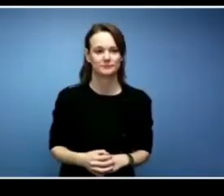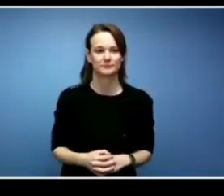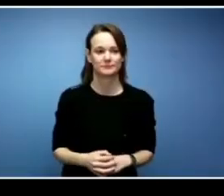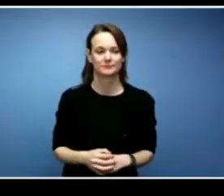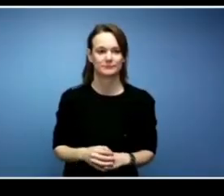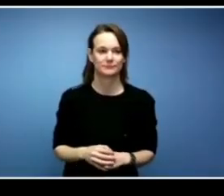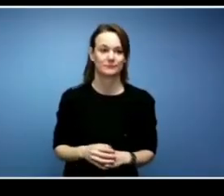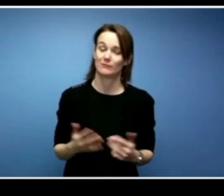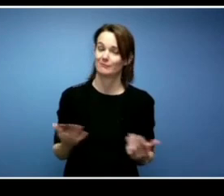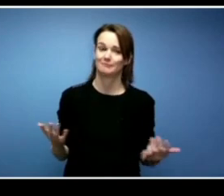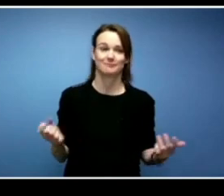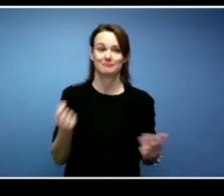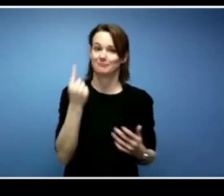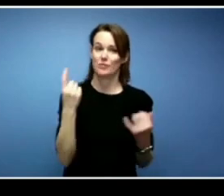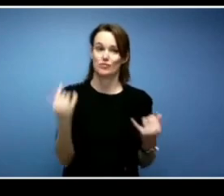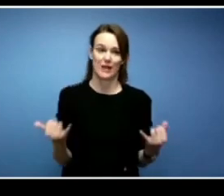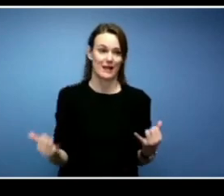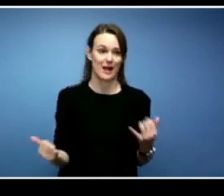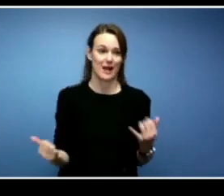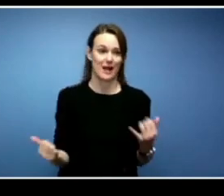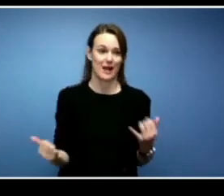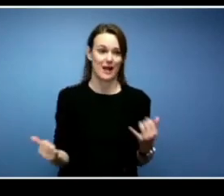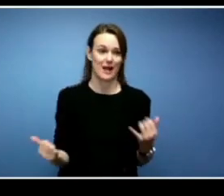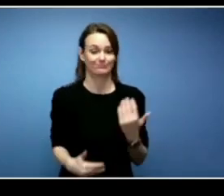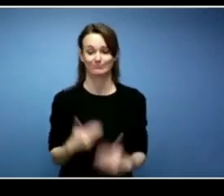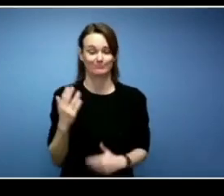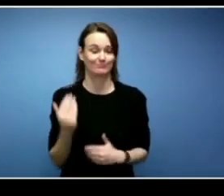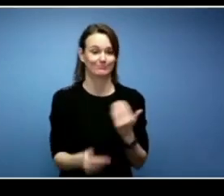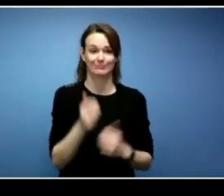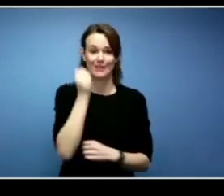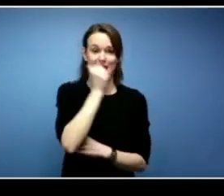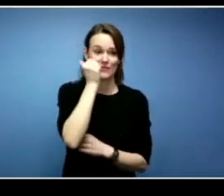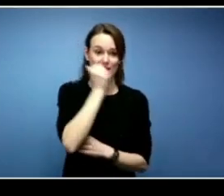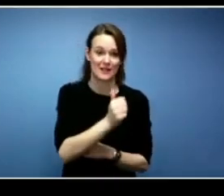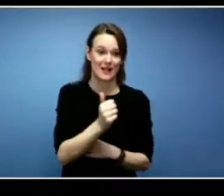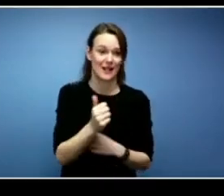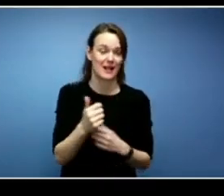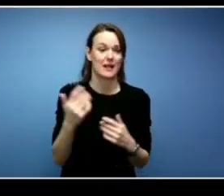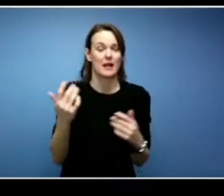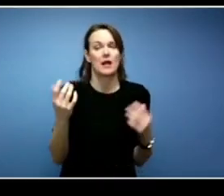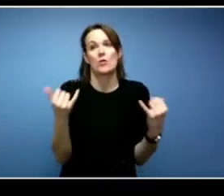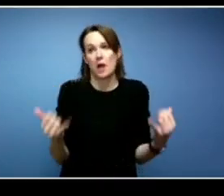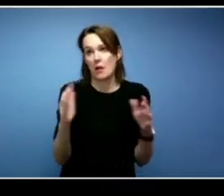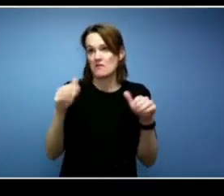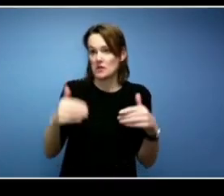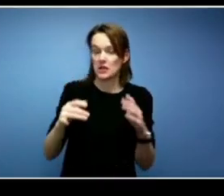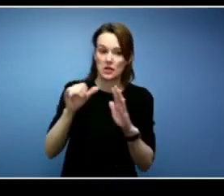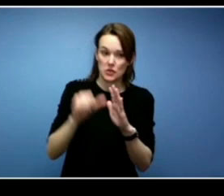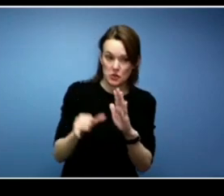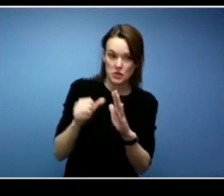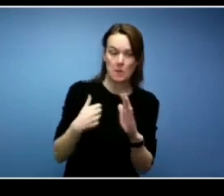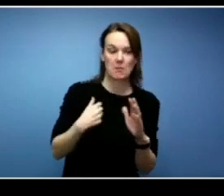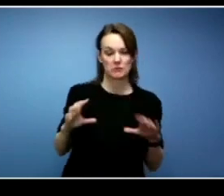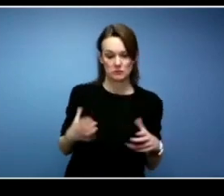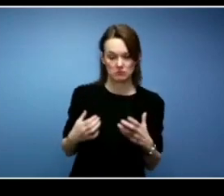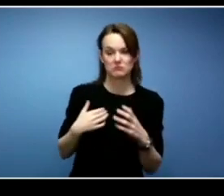Right now, I try to take it one day at a time, but as of right now, me and the crew are focusing on YouTube. We're close to